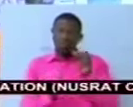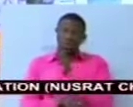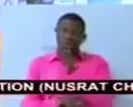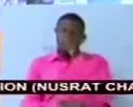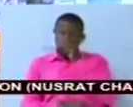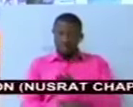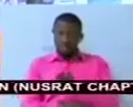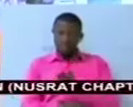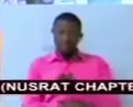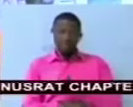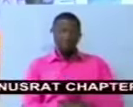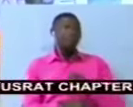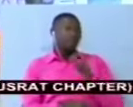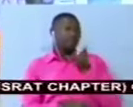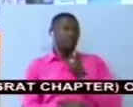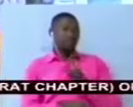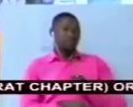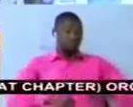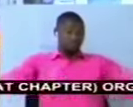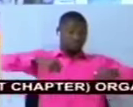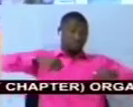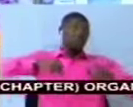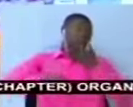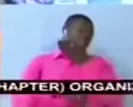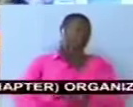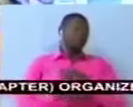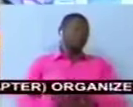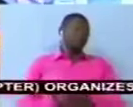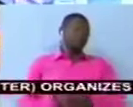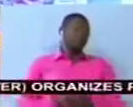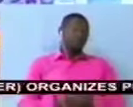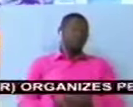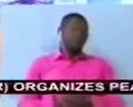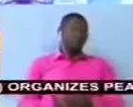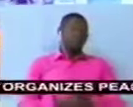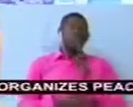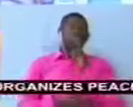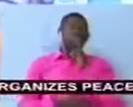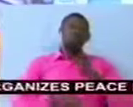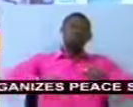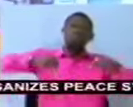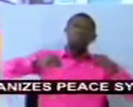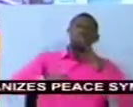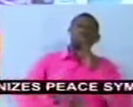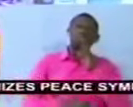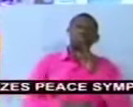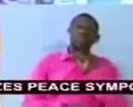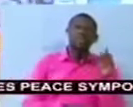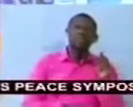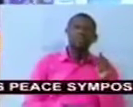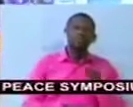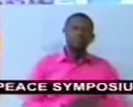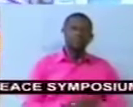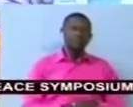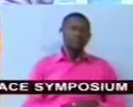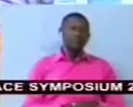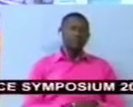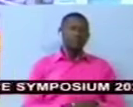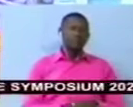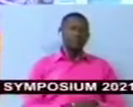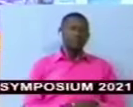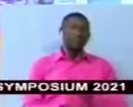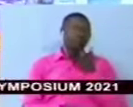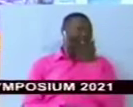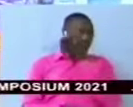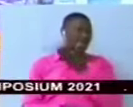boss. Who was the boss? And more she boss. She was nekon time bubu fatena turam nak. The boss who was there, I forget his